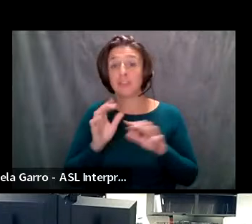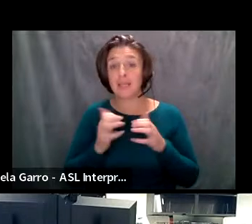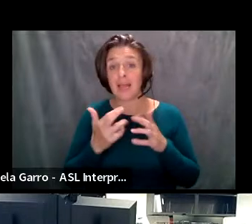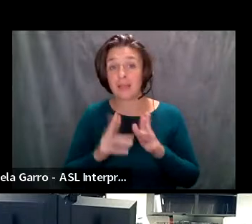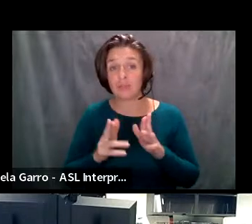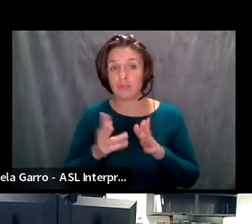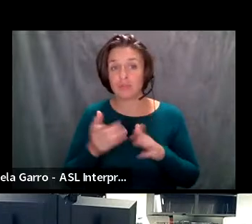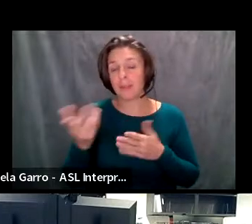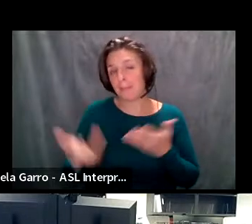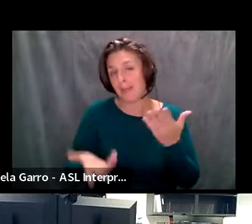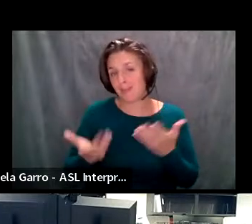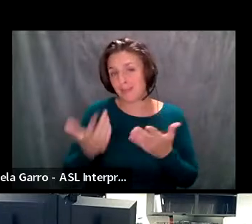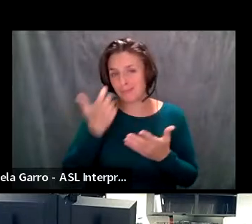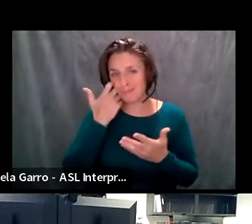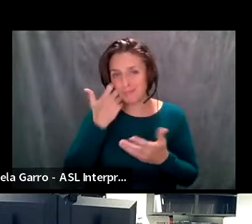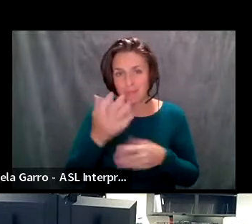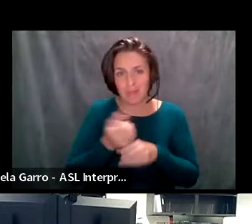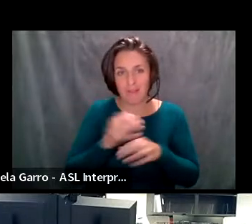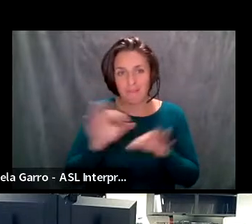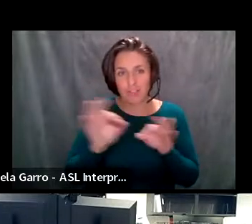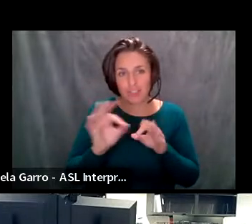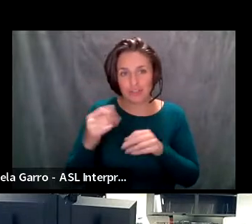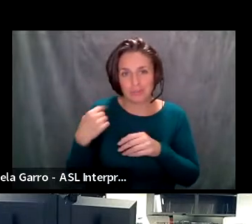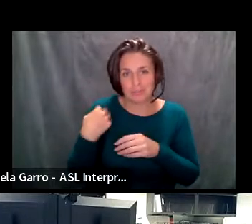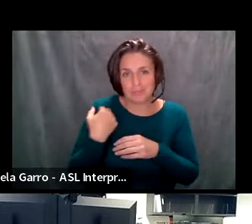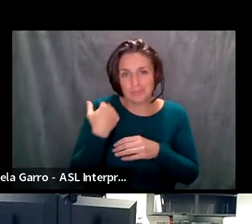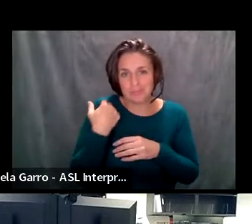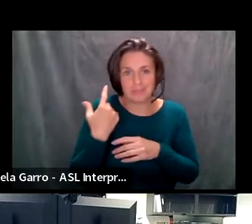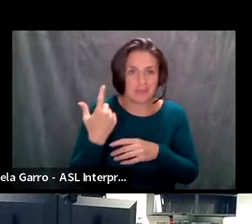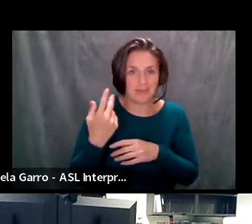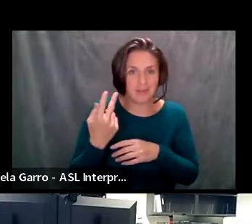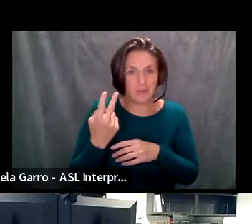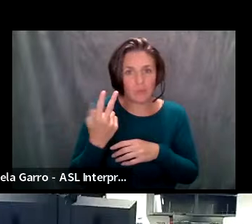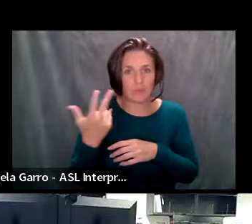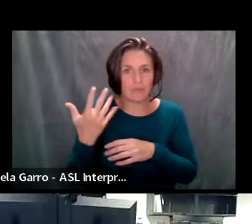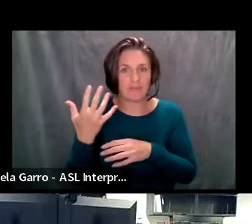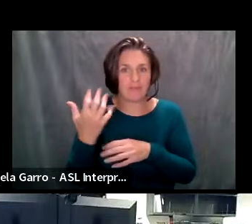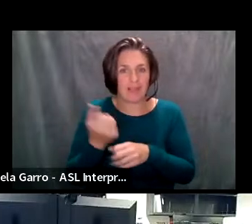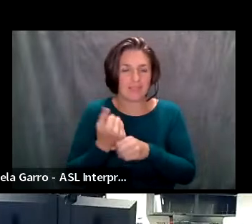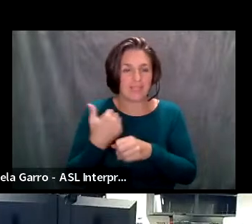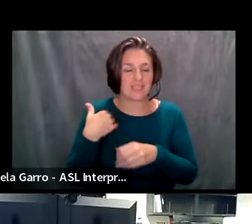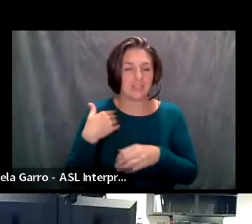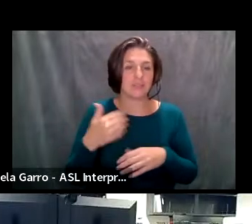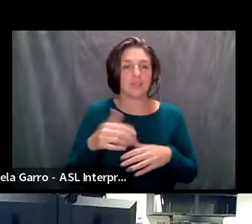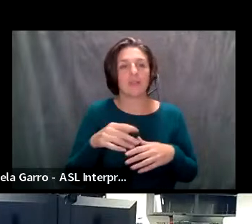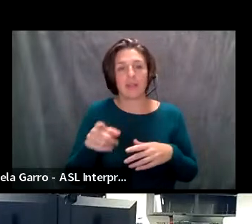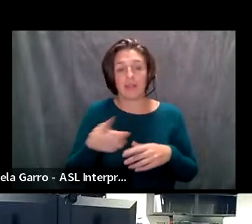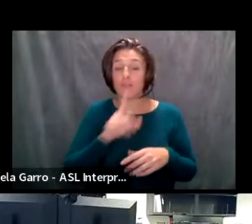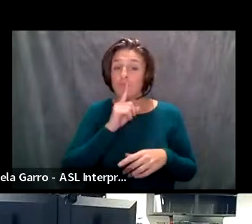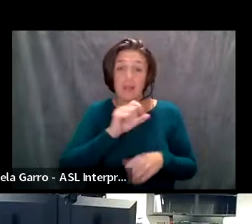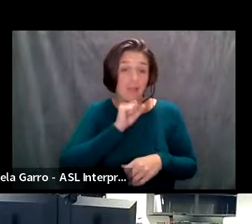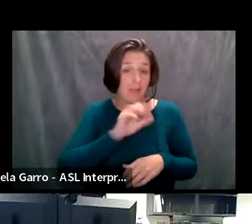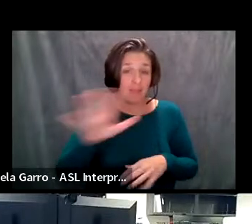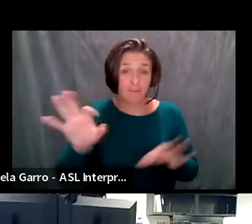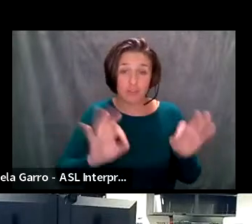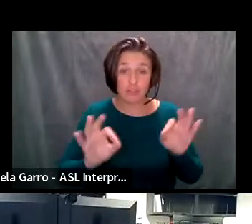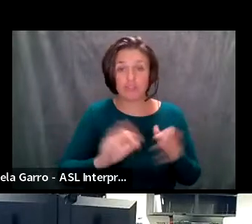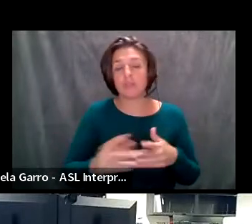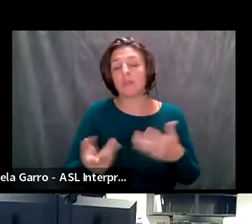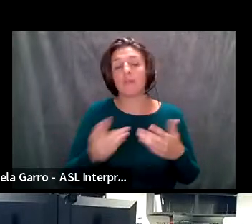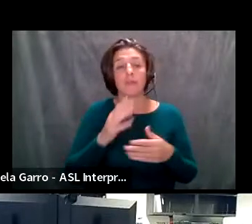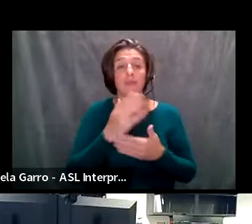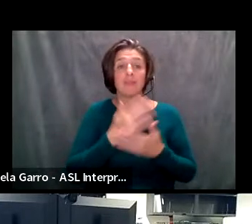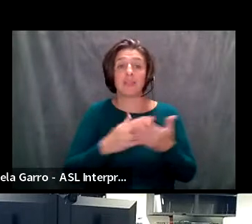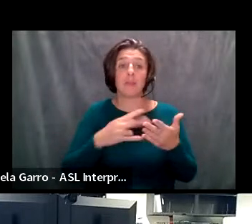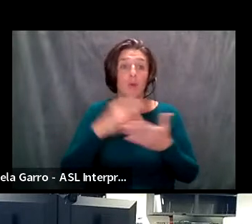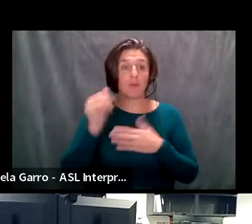gotten furniture in the last 3 Year to or 5 two, to yeah, 10 yeah. years, and that really love that. And then we have a couple of programs, some